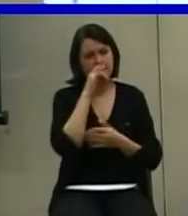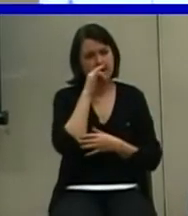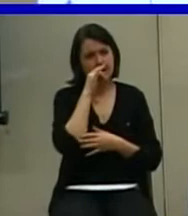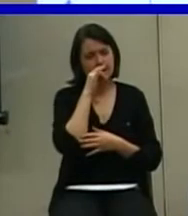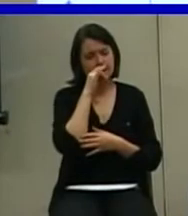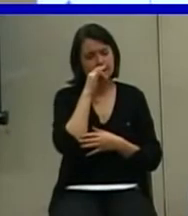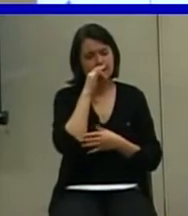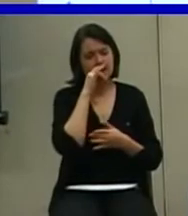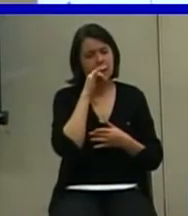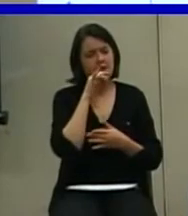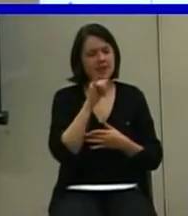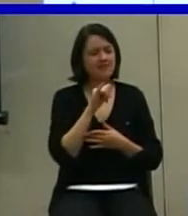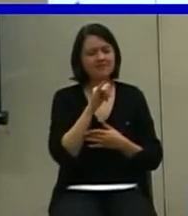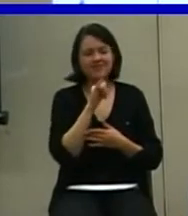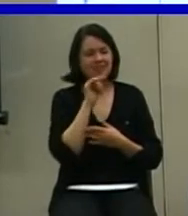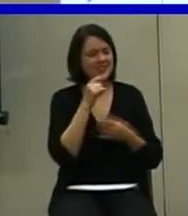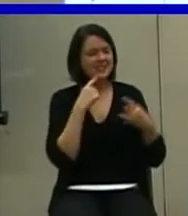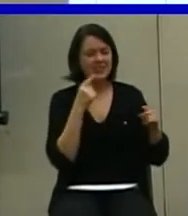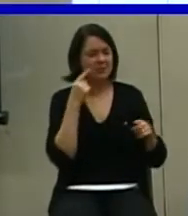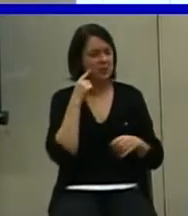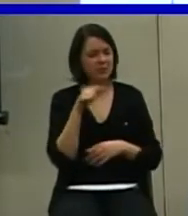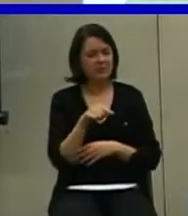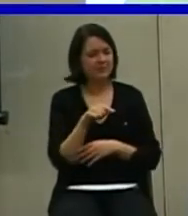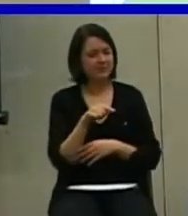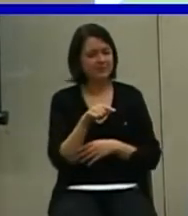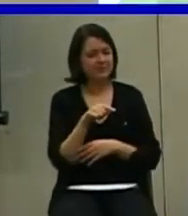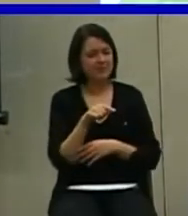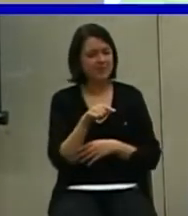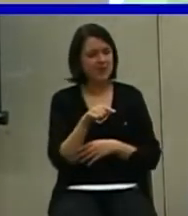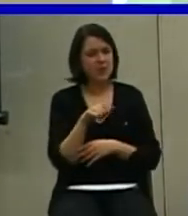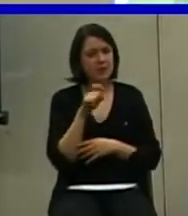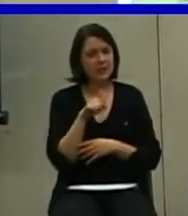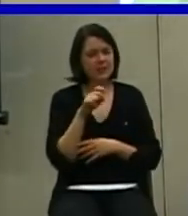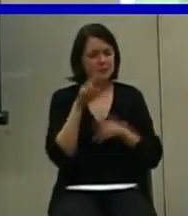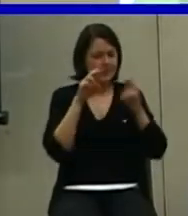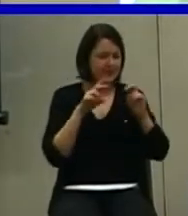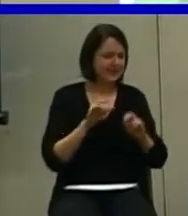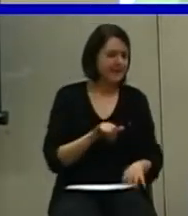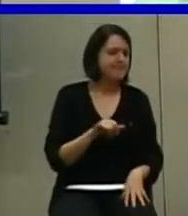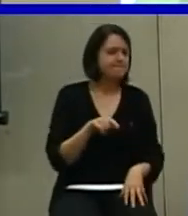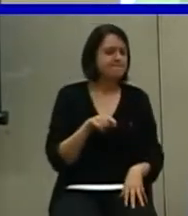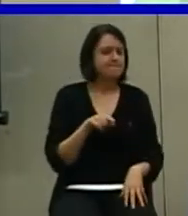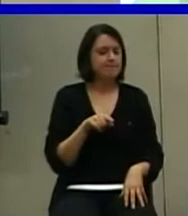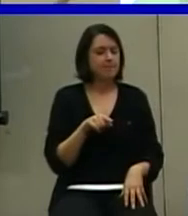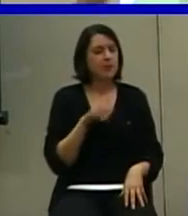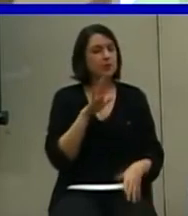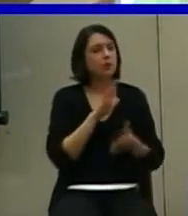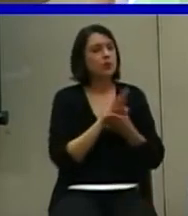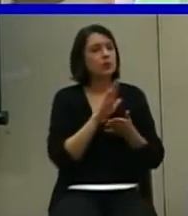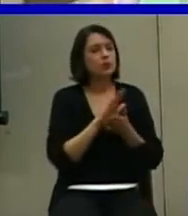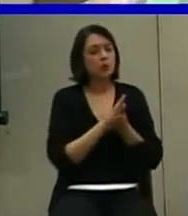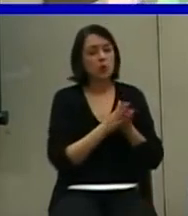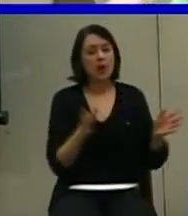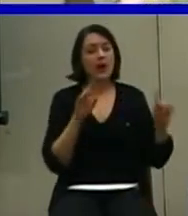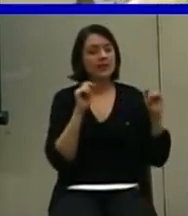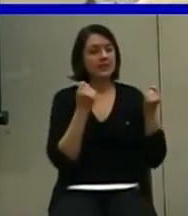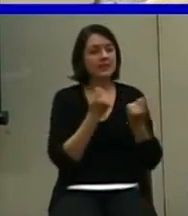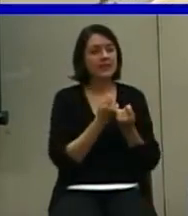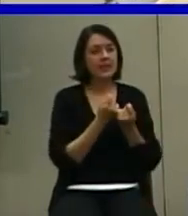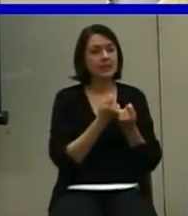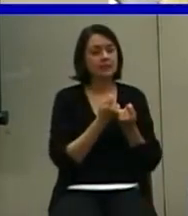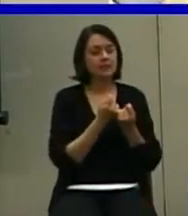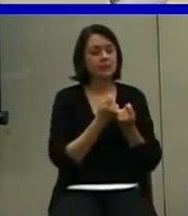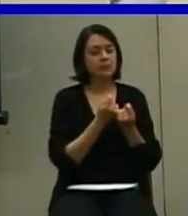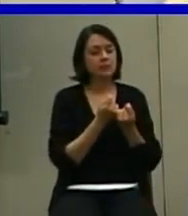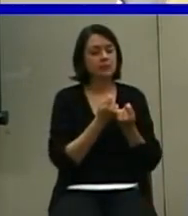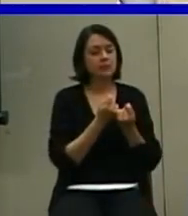kids that it isn't working for. Somebody better take a look at them. So your school-wide team refers that